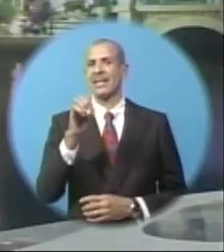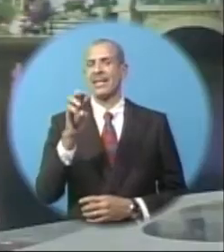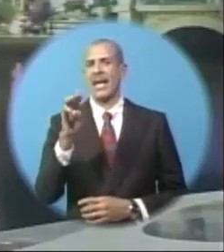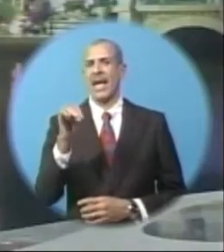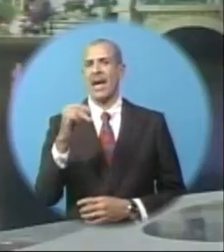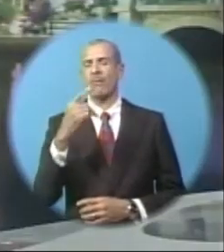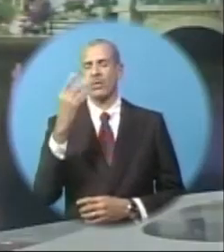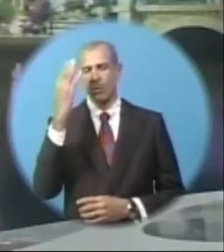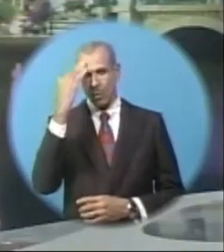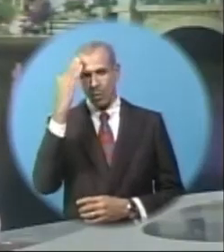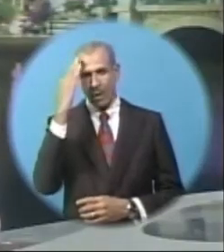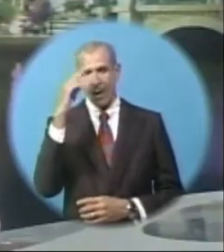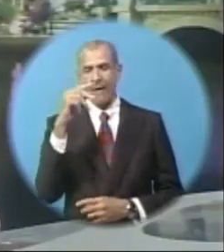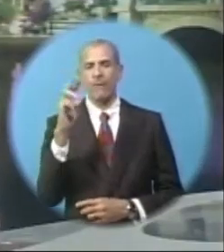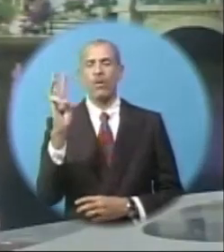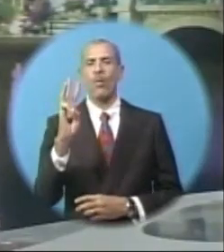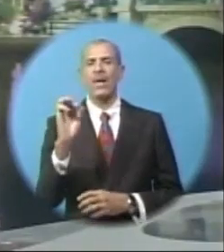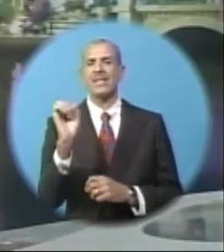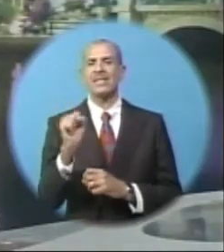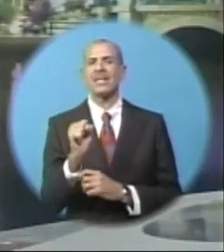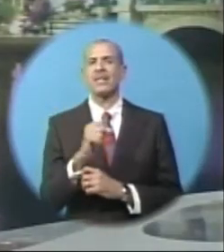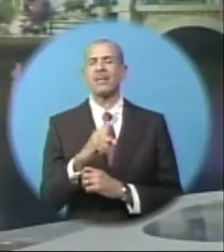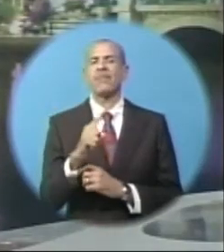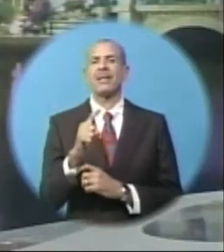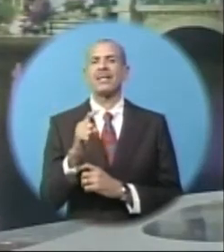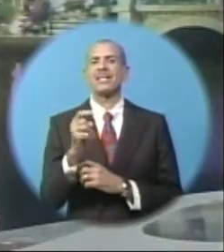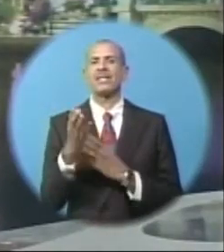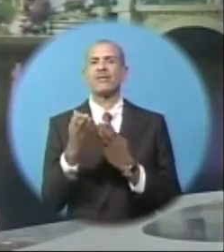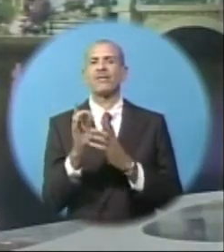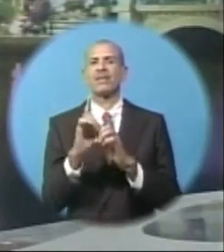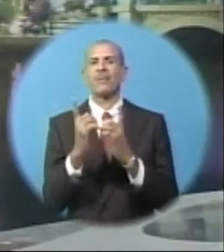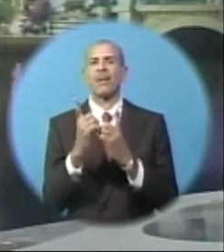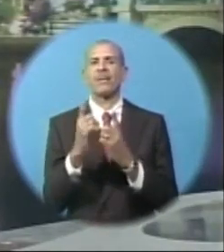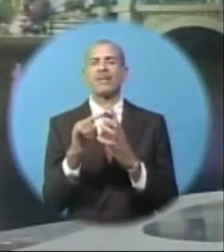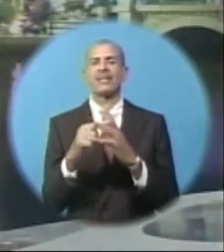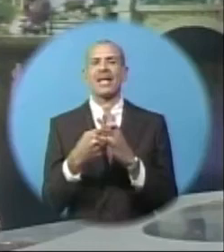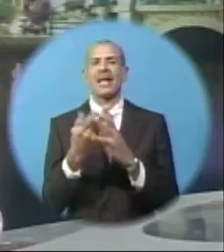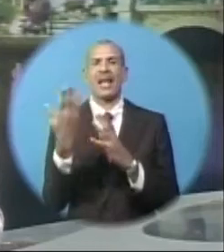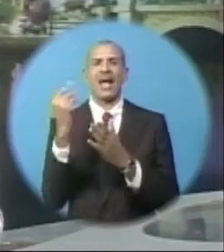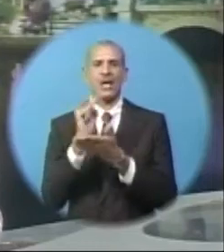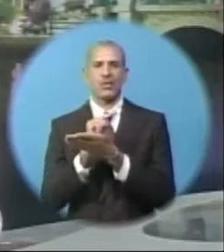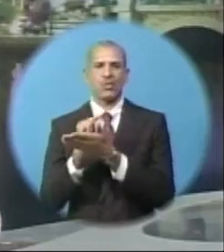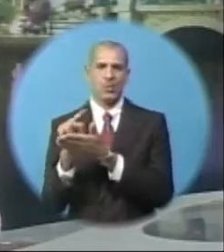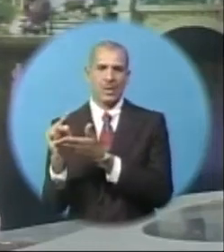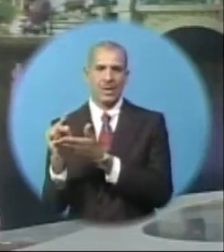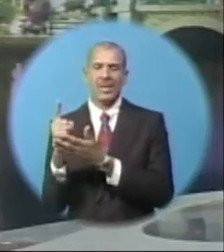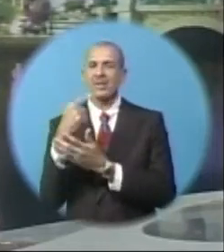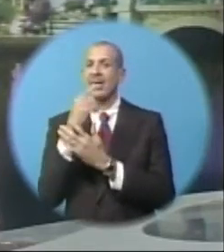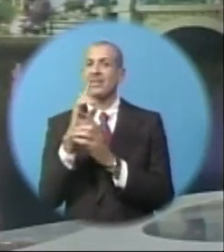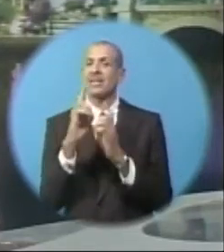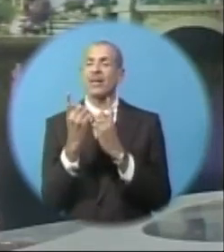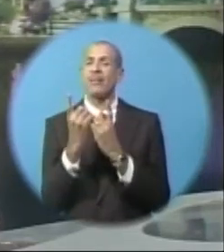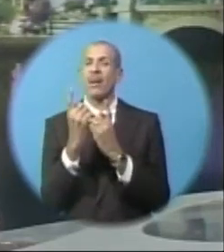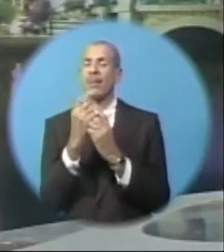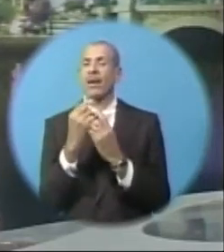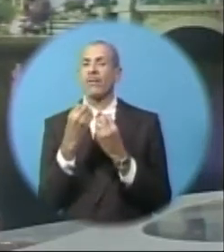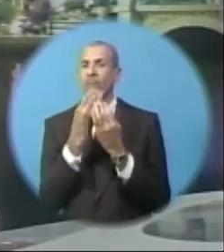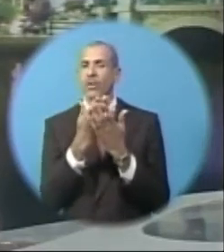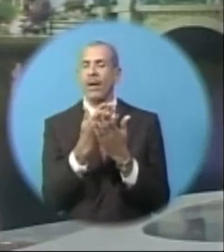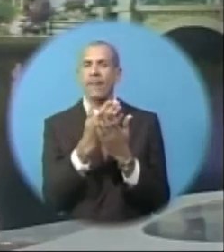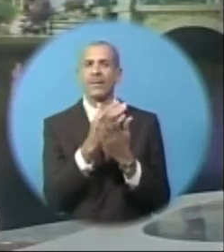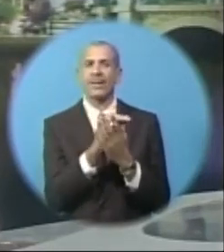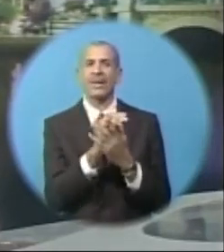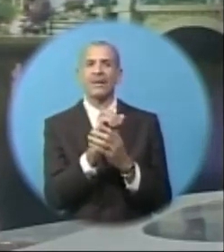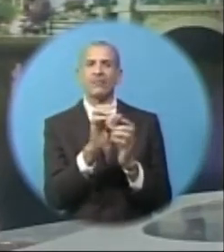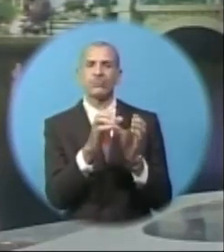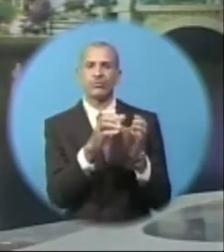of the weather system by the Barbados Met Service when it started brewing in the Atlantic last week. She says the department alerted the agencies of